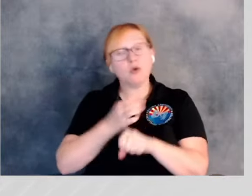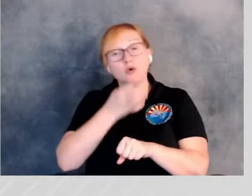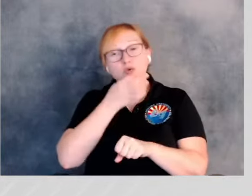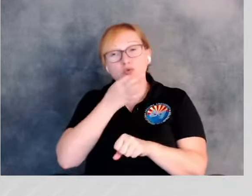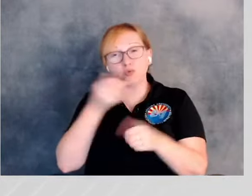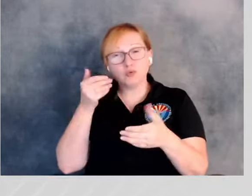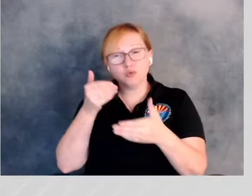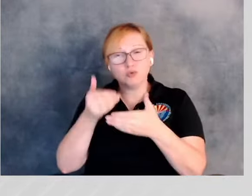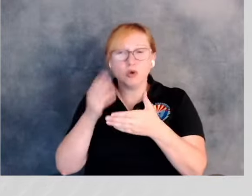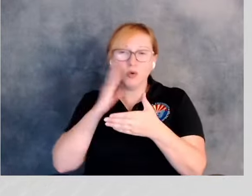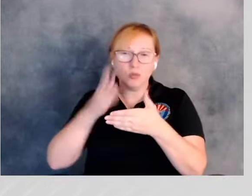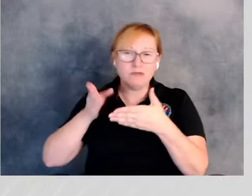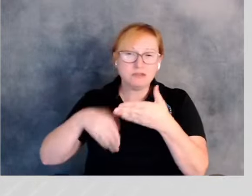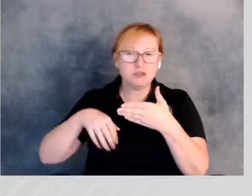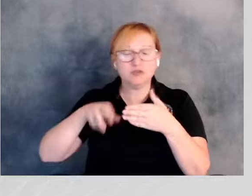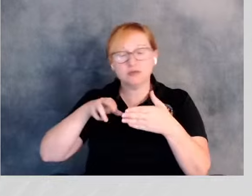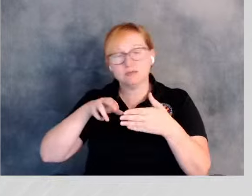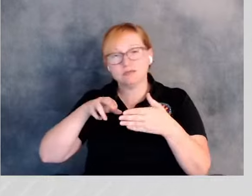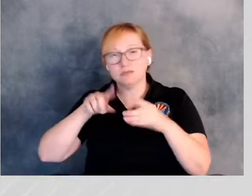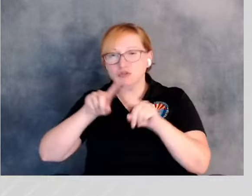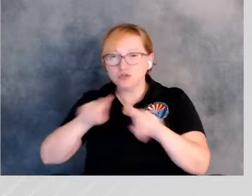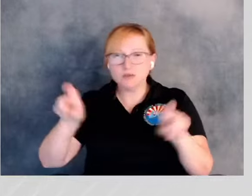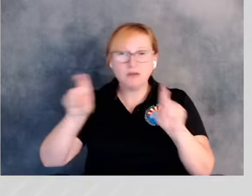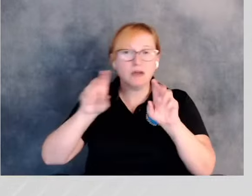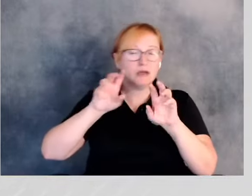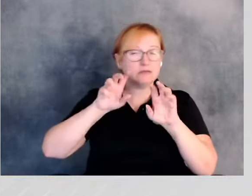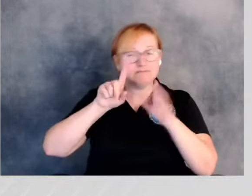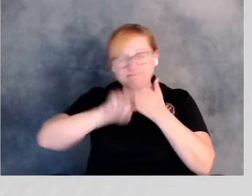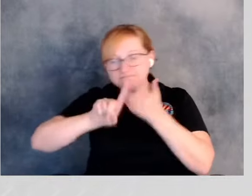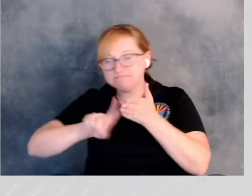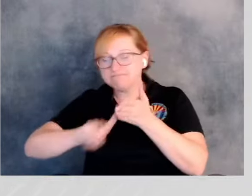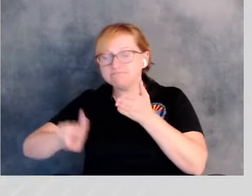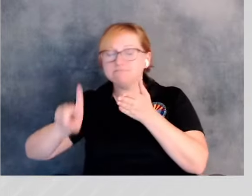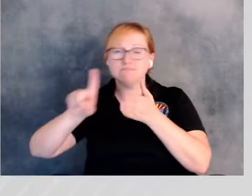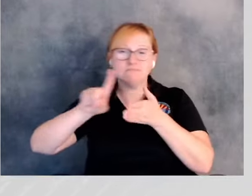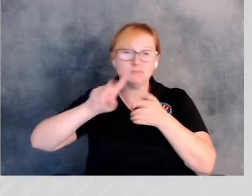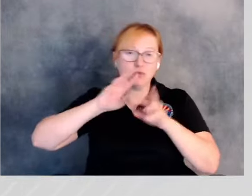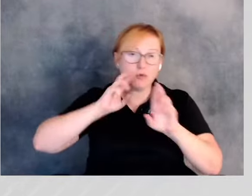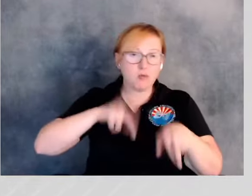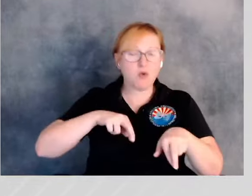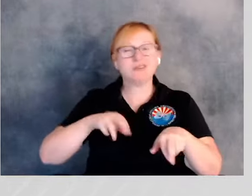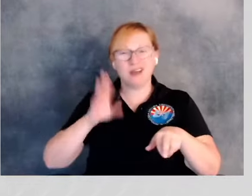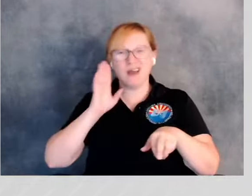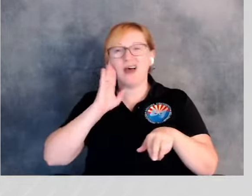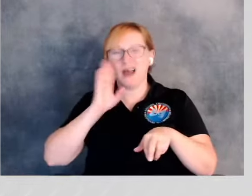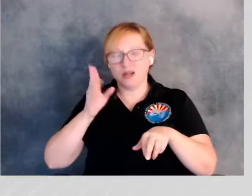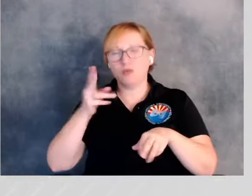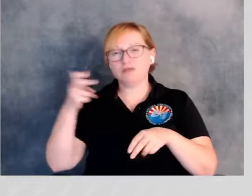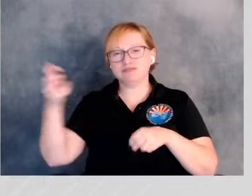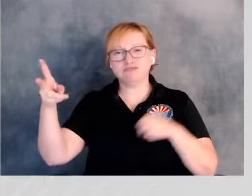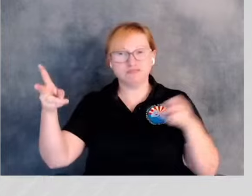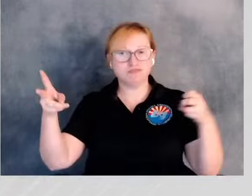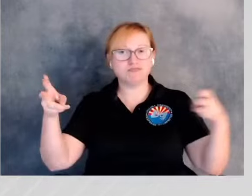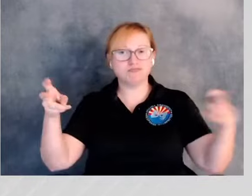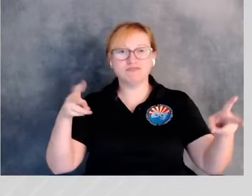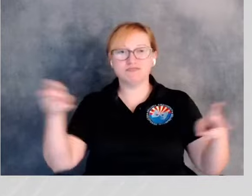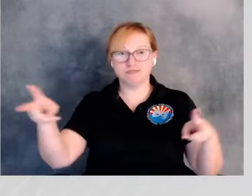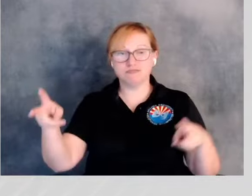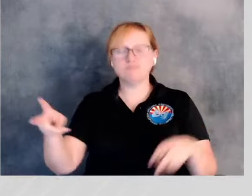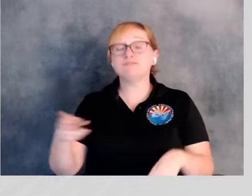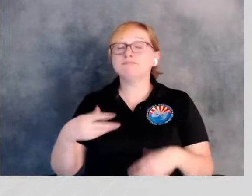and surveys. And then myself and the team leadership will start to compile our reports and make our presentation